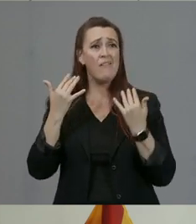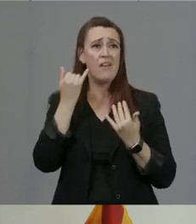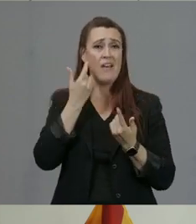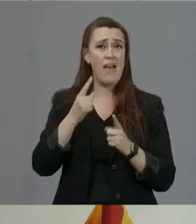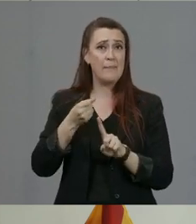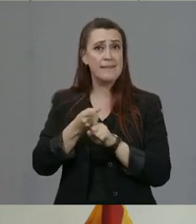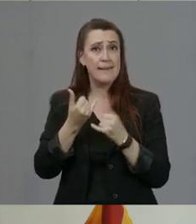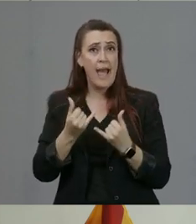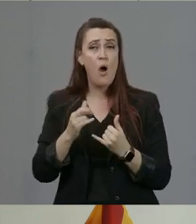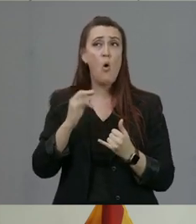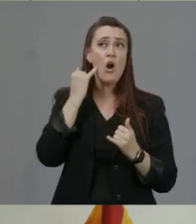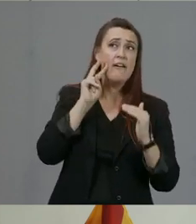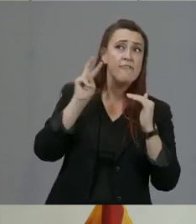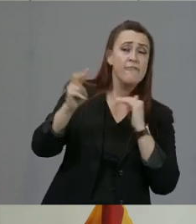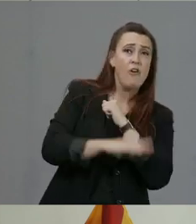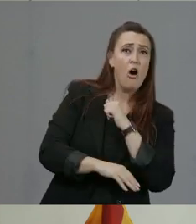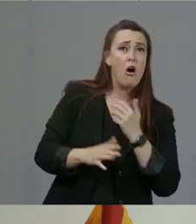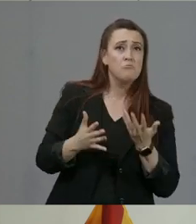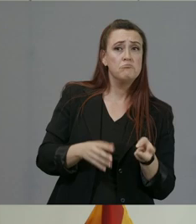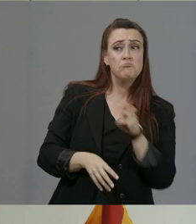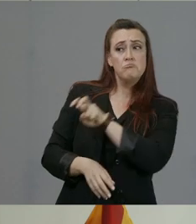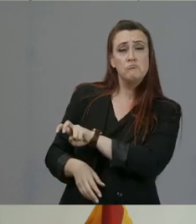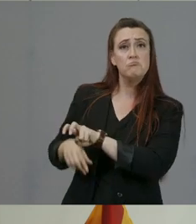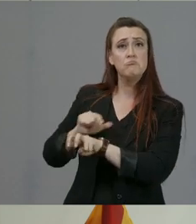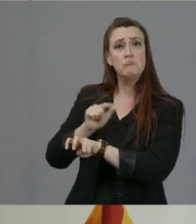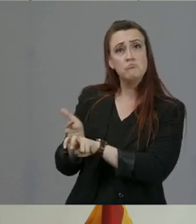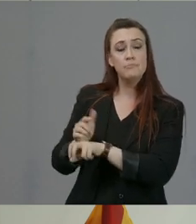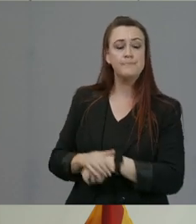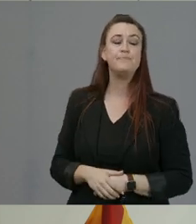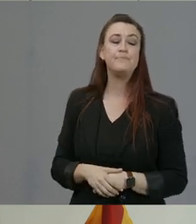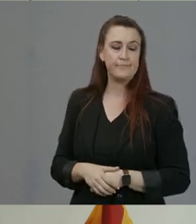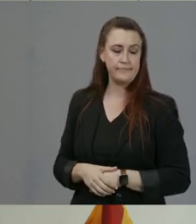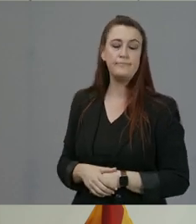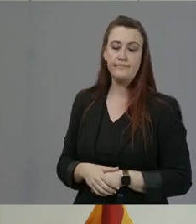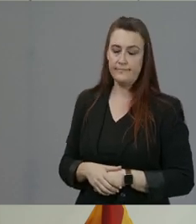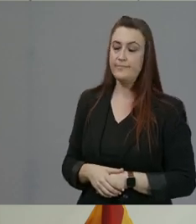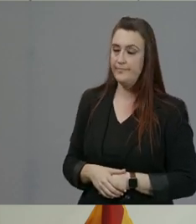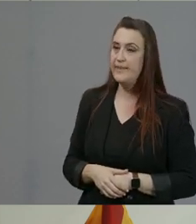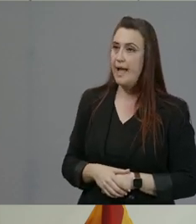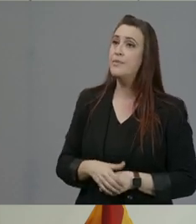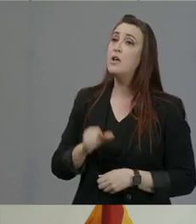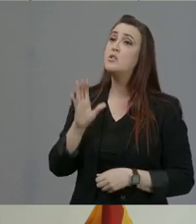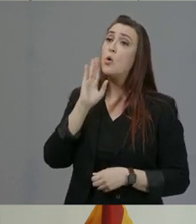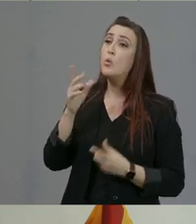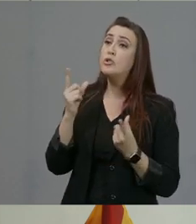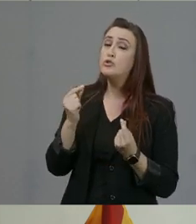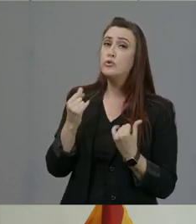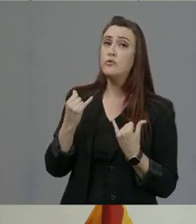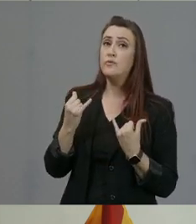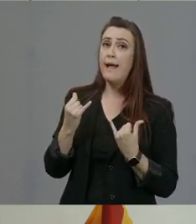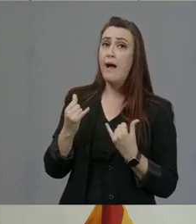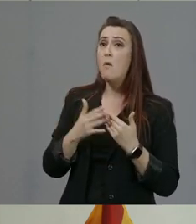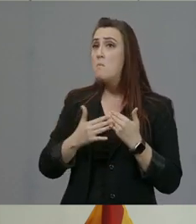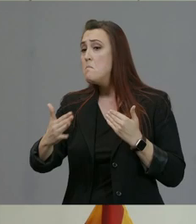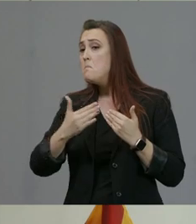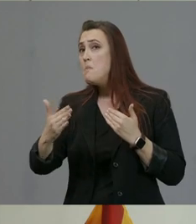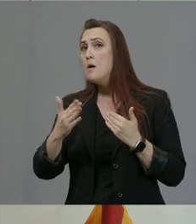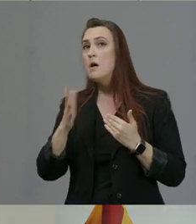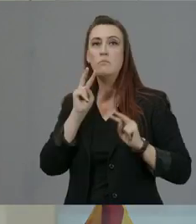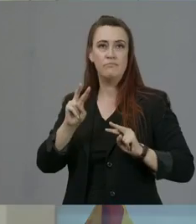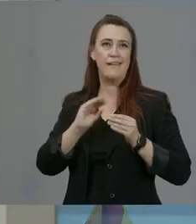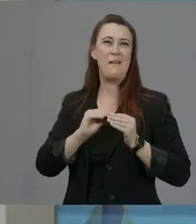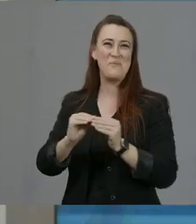in the fall, or what the rest of the country would call flu season? Sure. Yes. Thanks, Nicole. So what we'll be doing is we'll be monitoring the data as